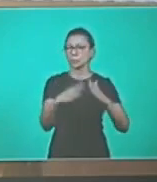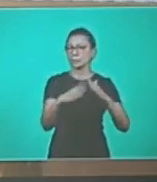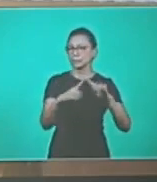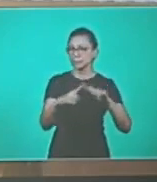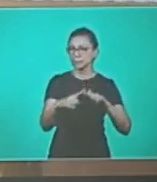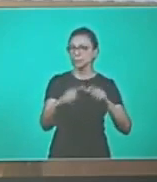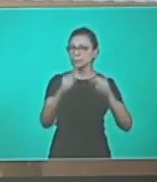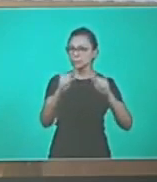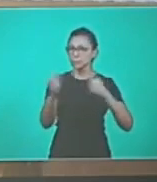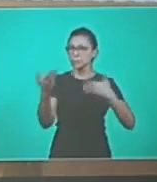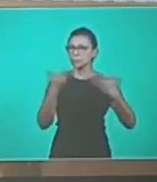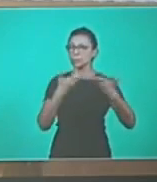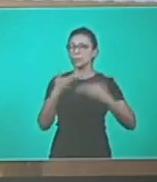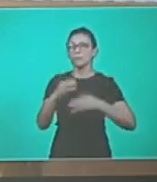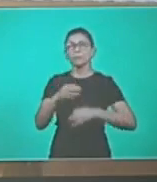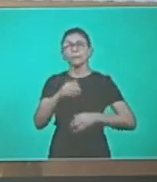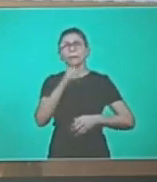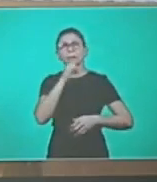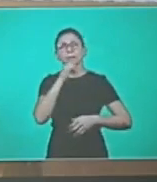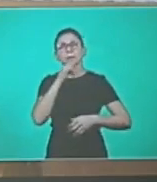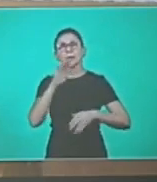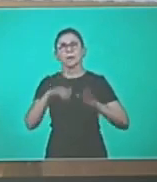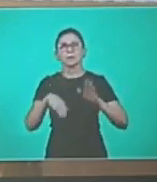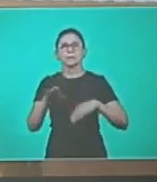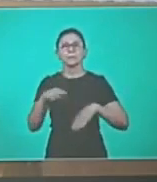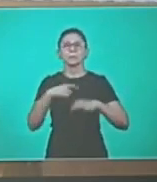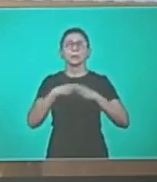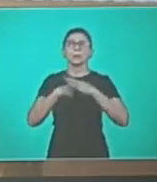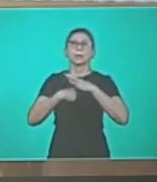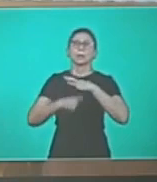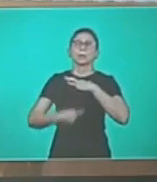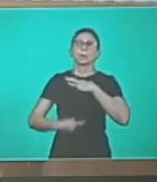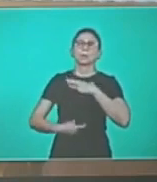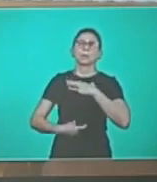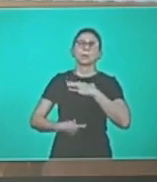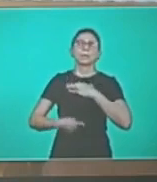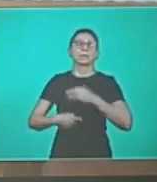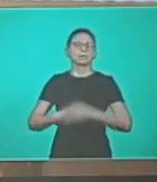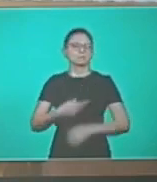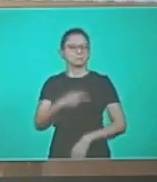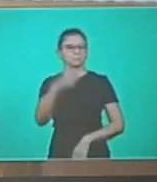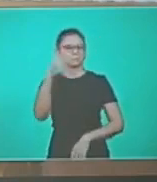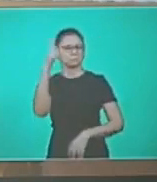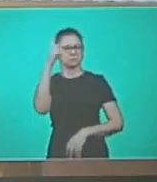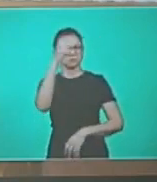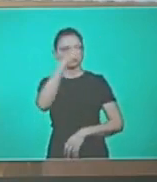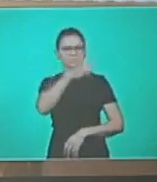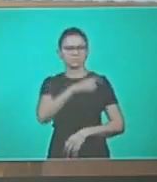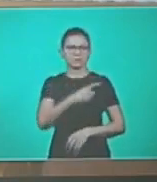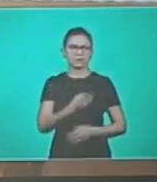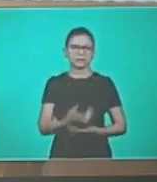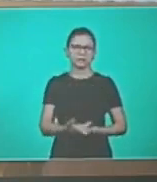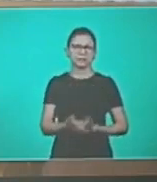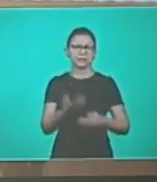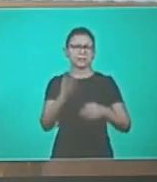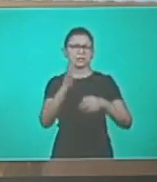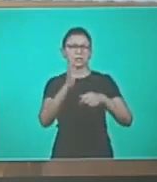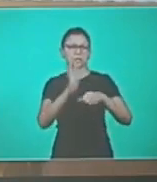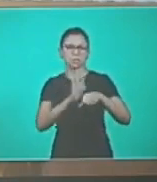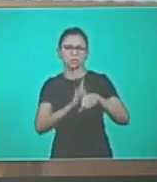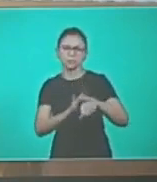church. Sometimes you have an issue with a worker.